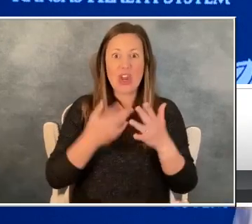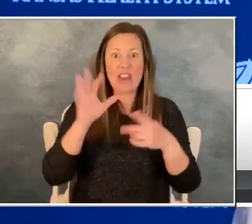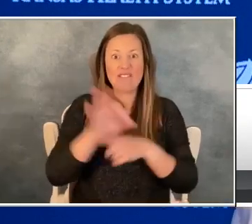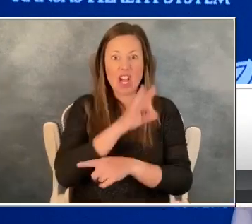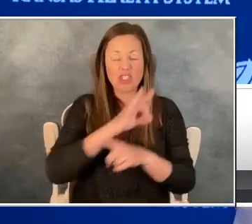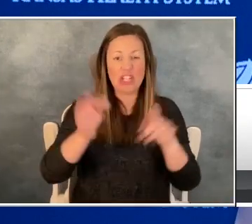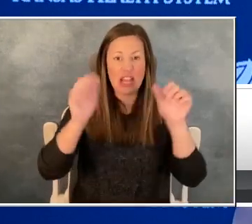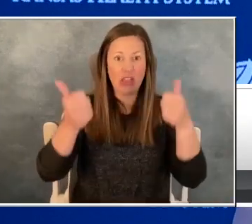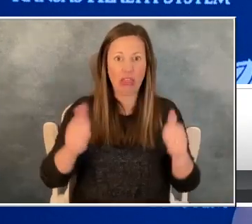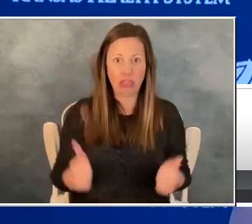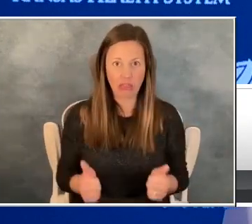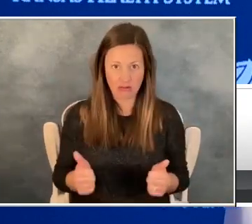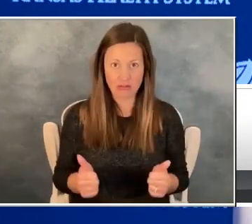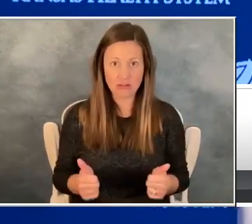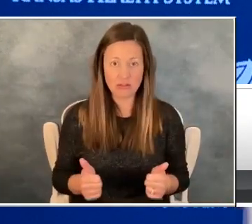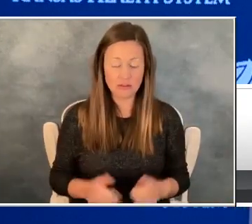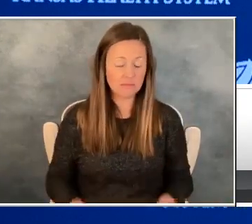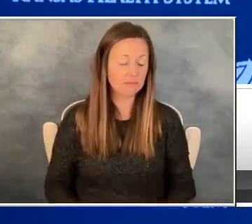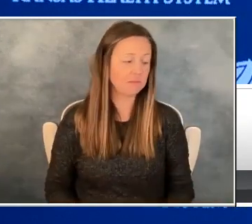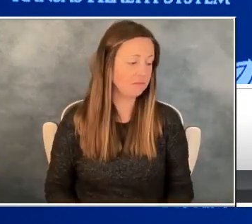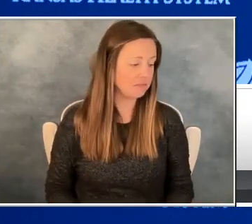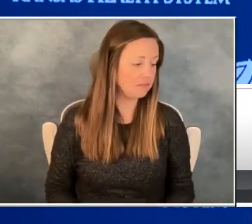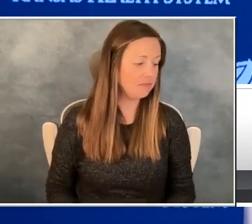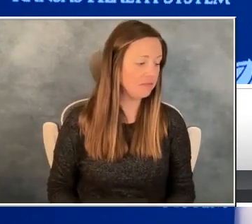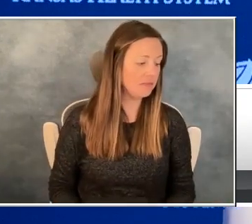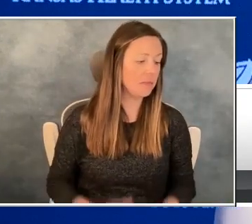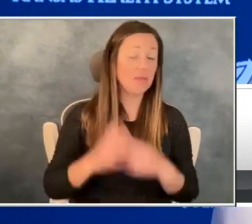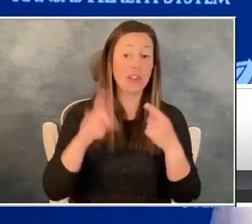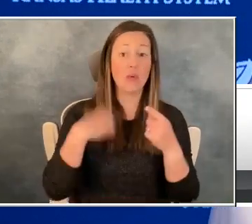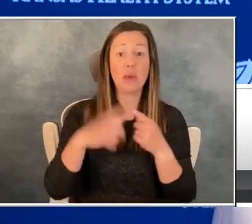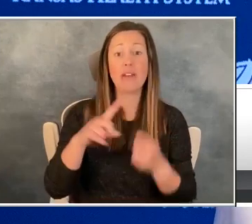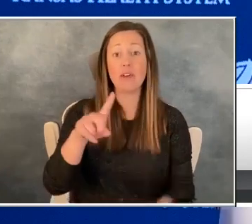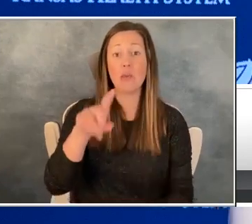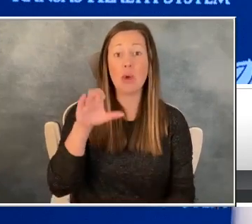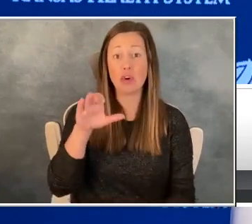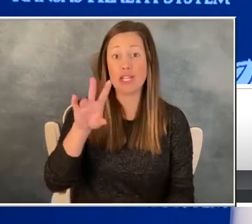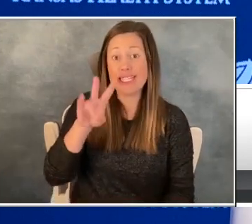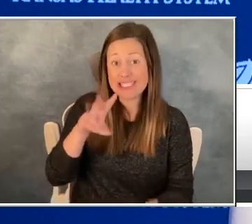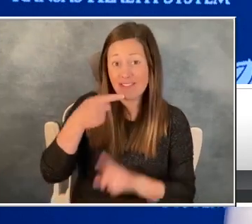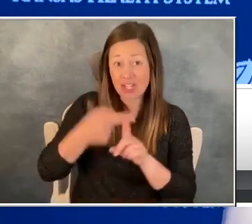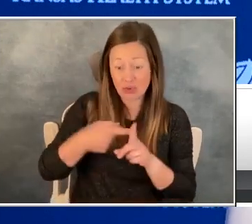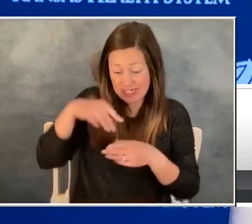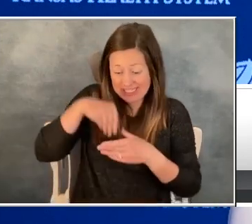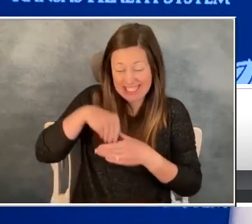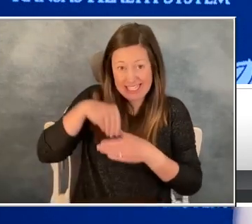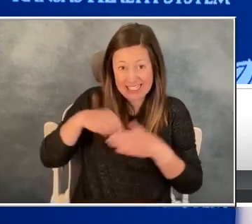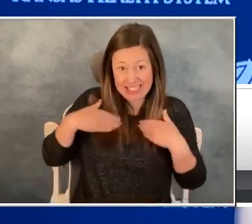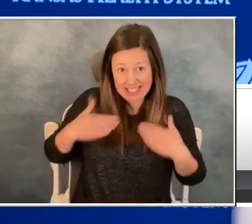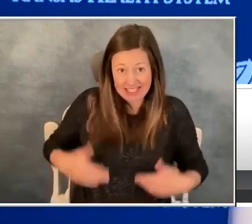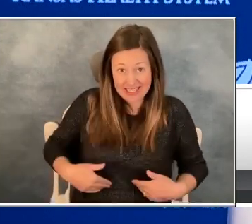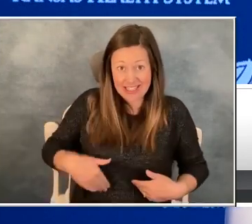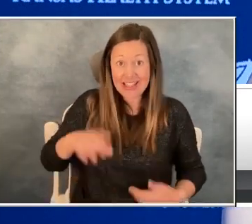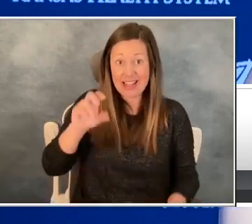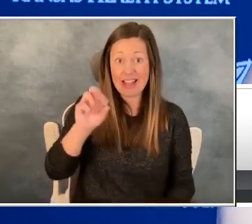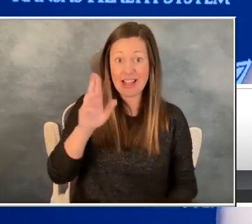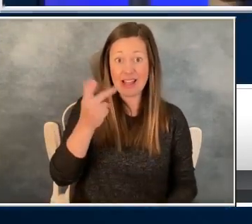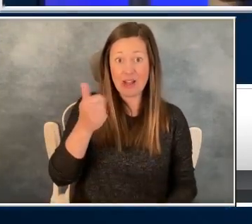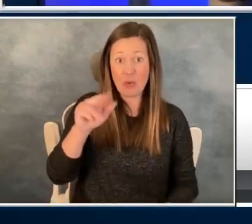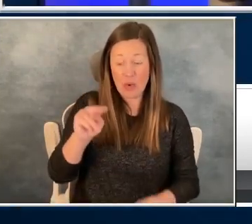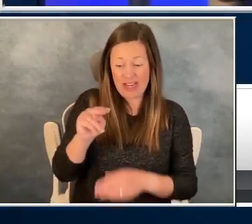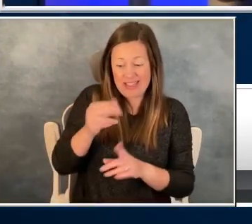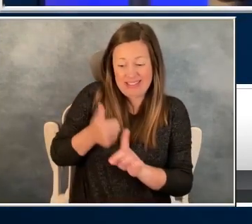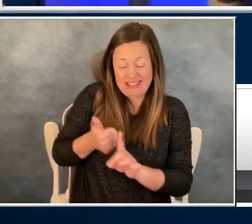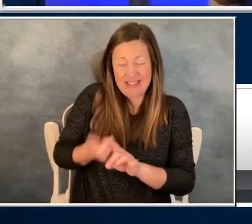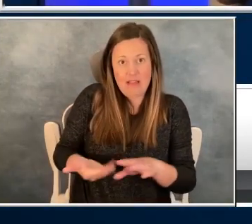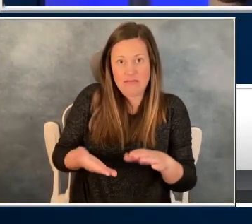they properly and normally do. And at 107 degrees at that internal temperature, organ death starts to occur.